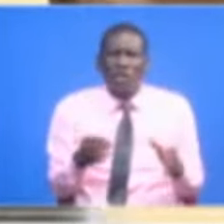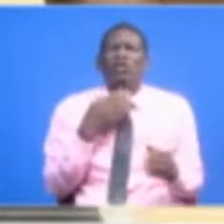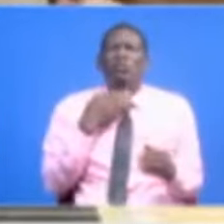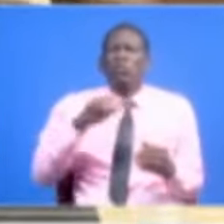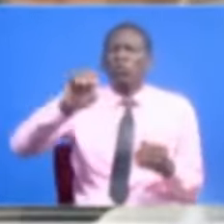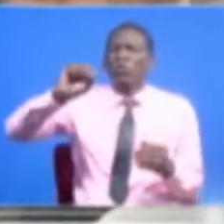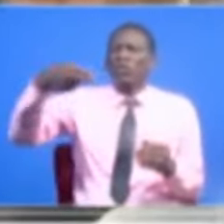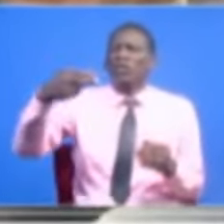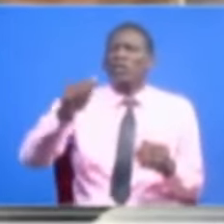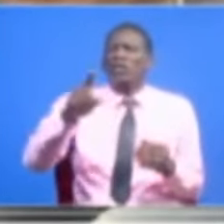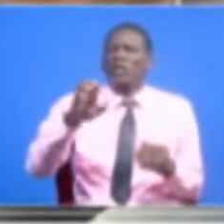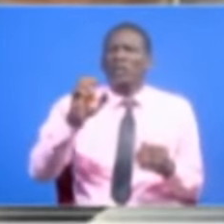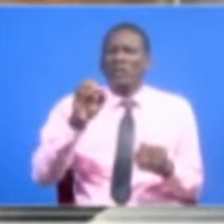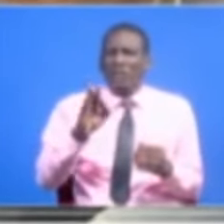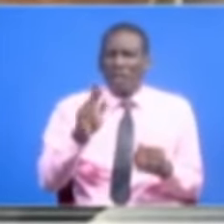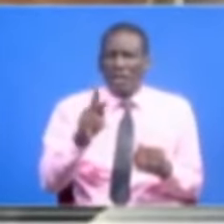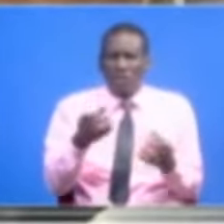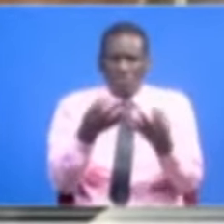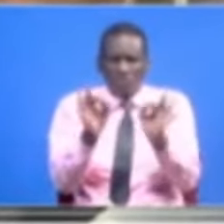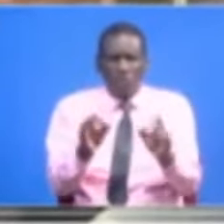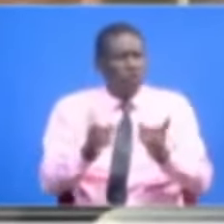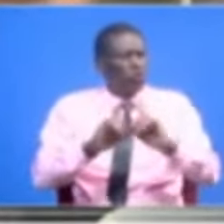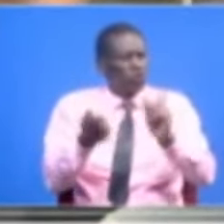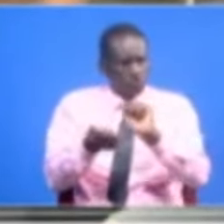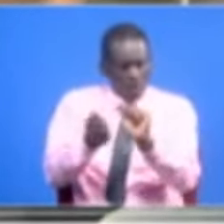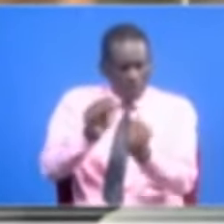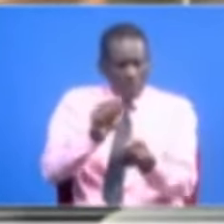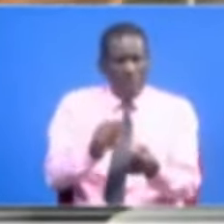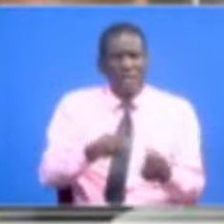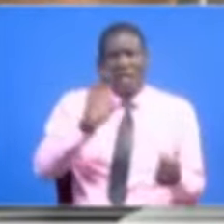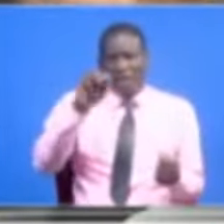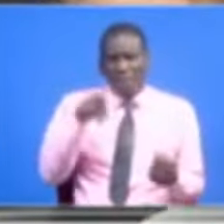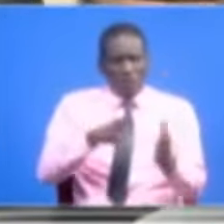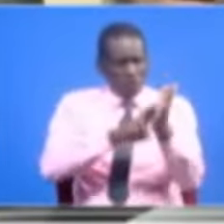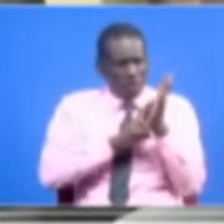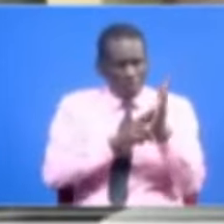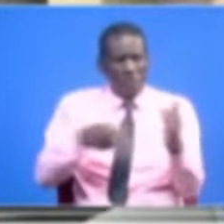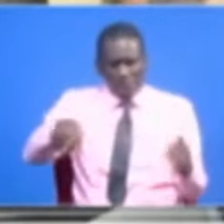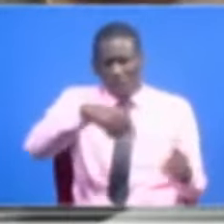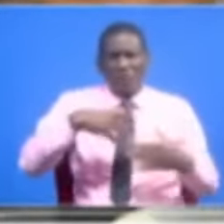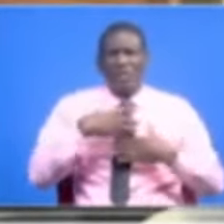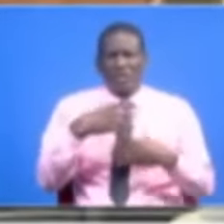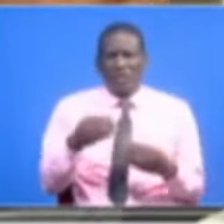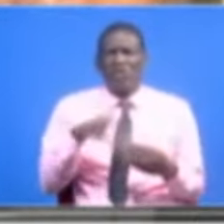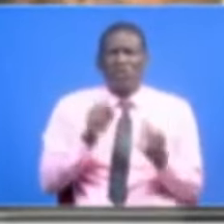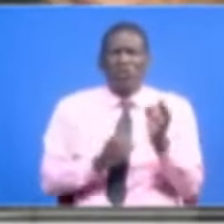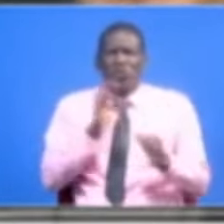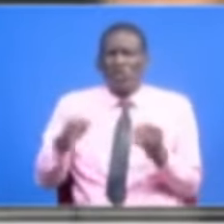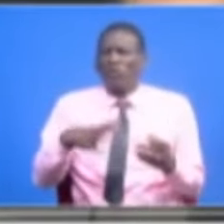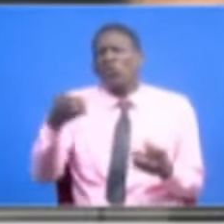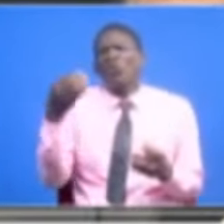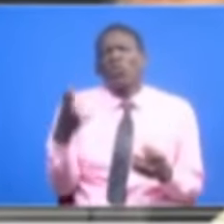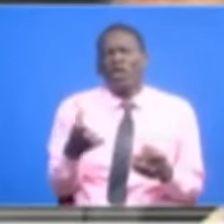haraka iwezekanavyo. You're not supposed to amend it, and the members of parliament, you are representing our interests. So if you go out there